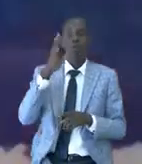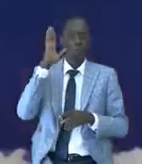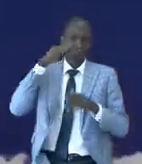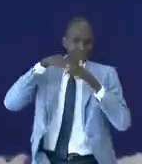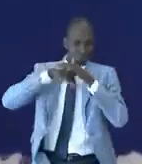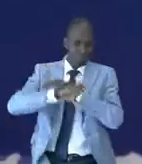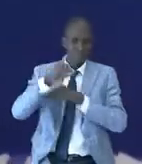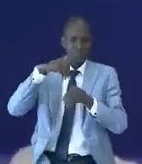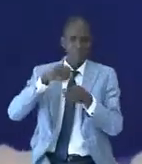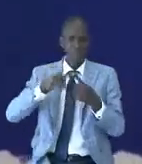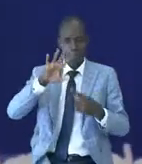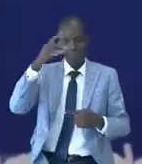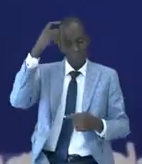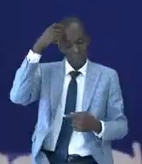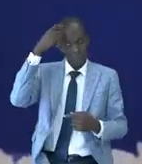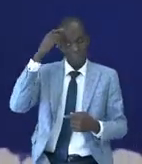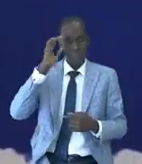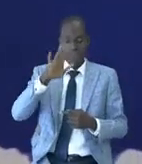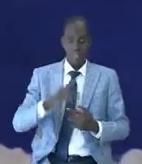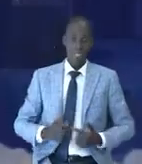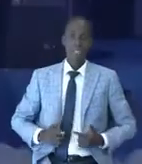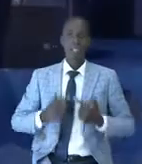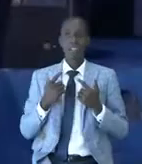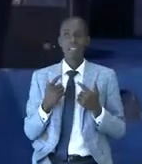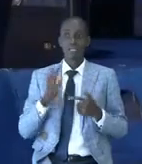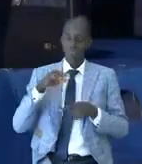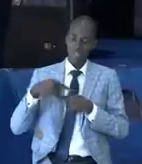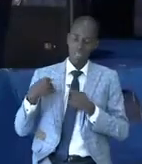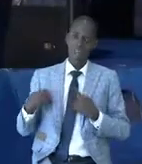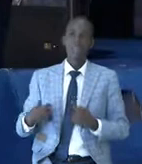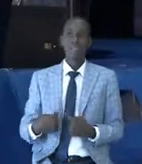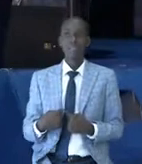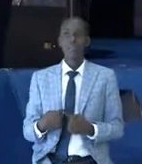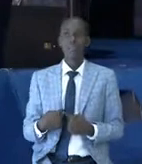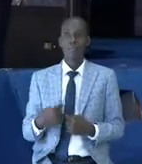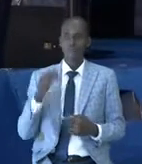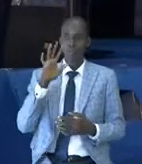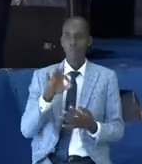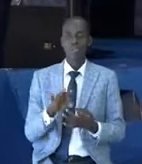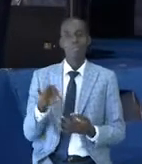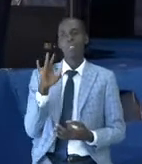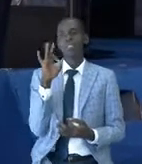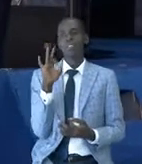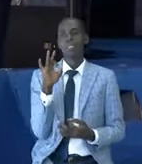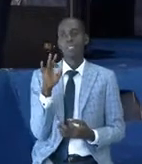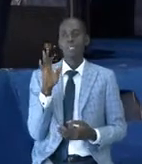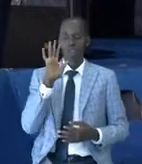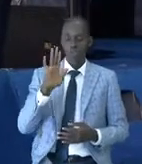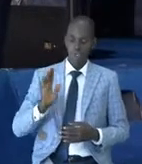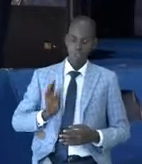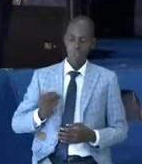brain, your mind, your heart, your spirit, your